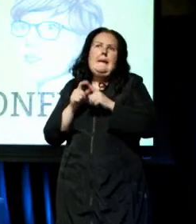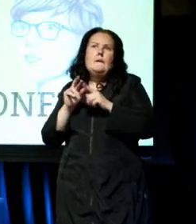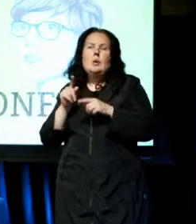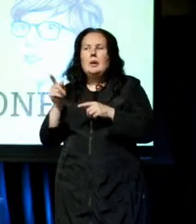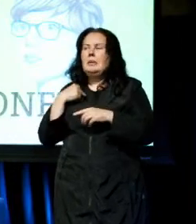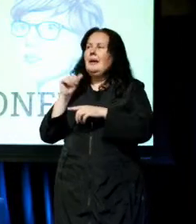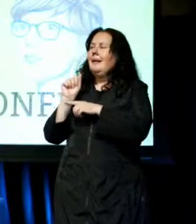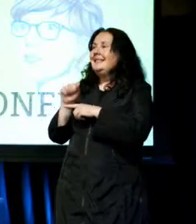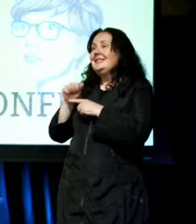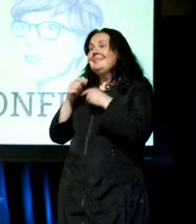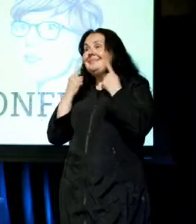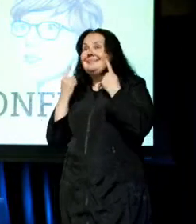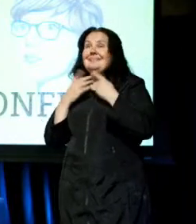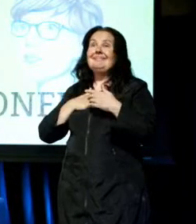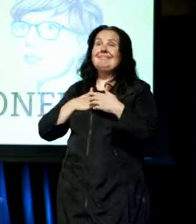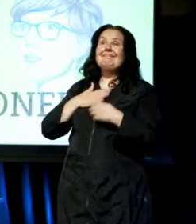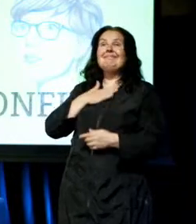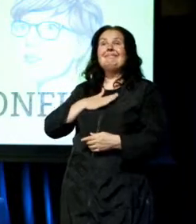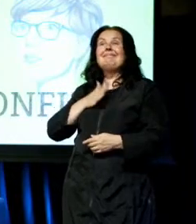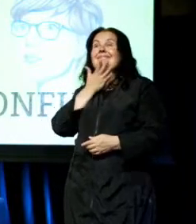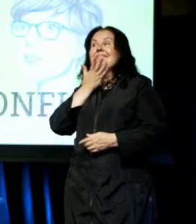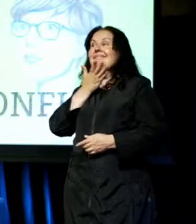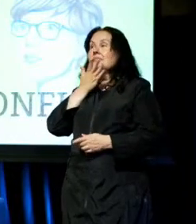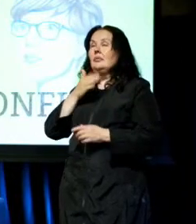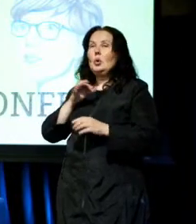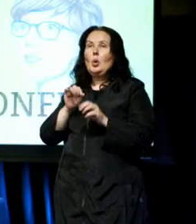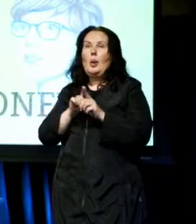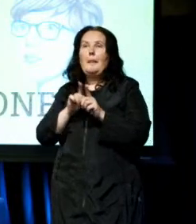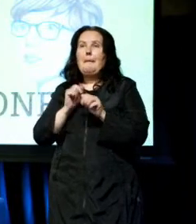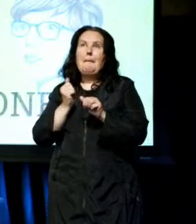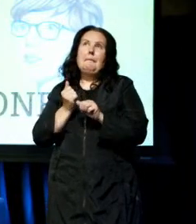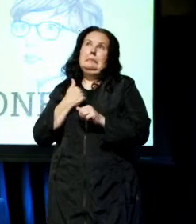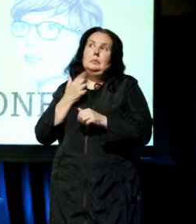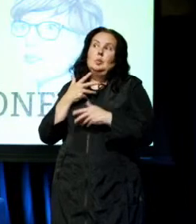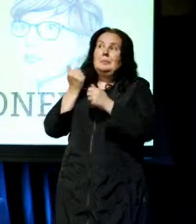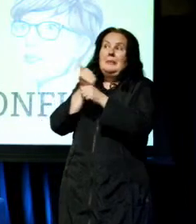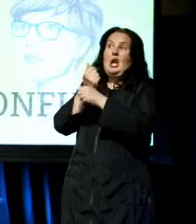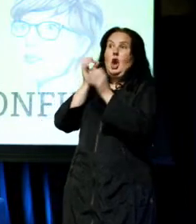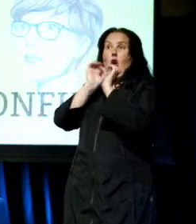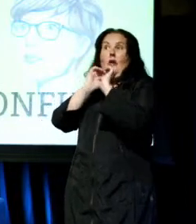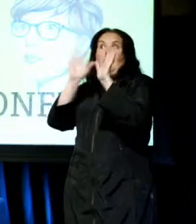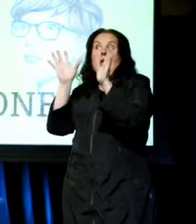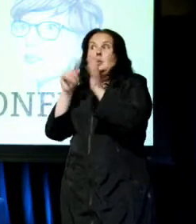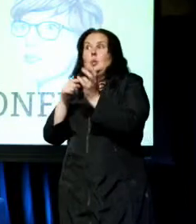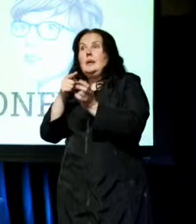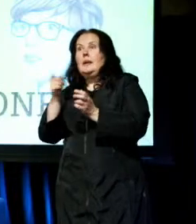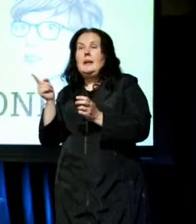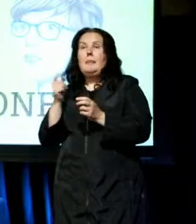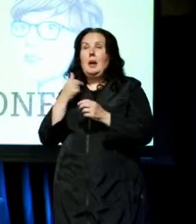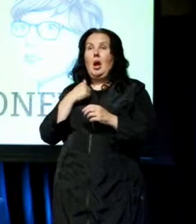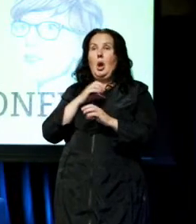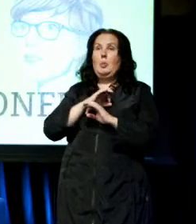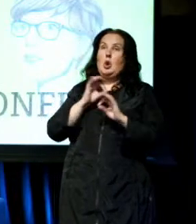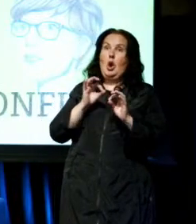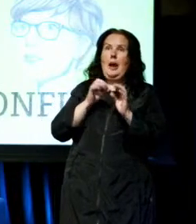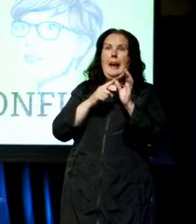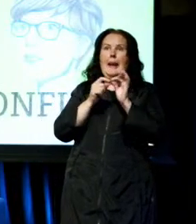yes to everything and smile. Don't make it too obvious that you're like, you know, not an abled person.